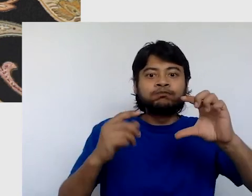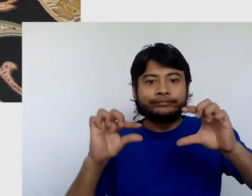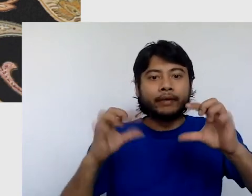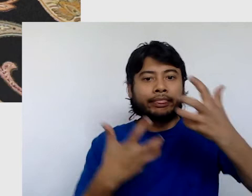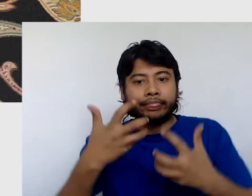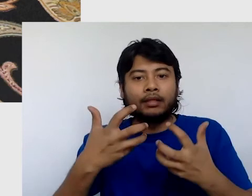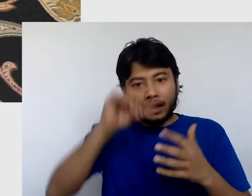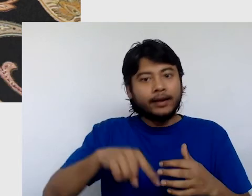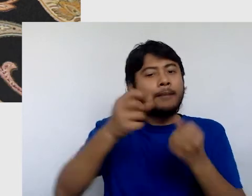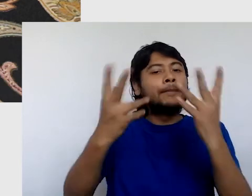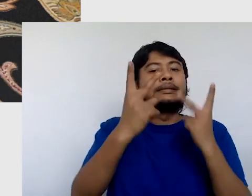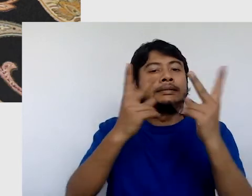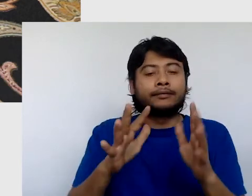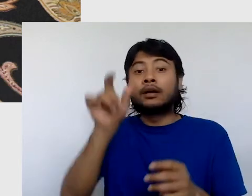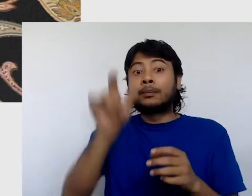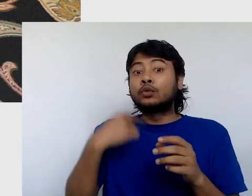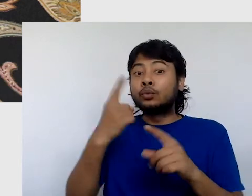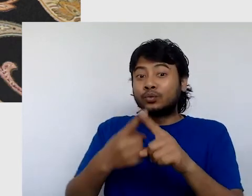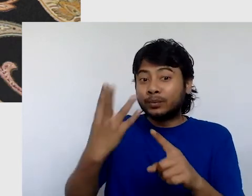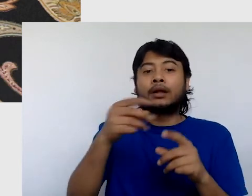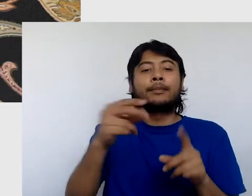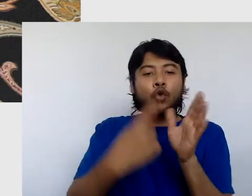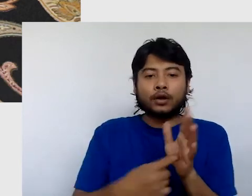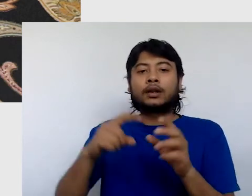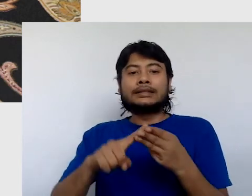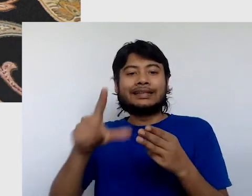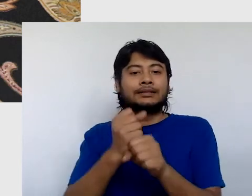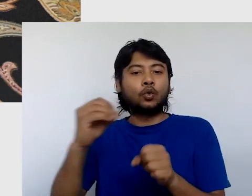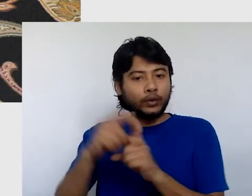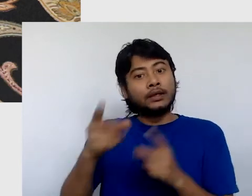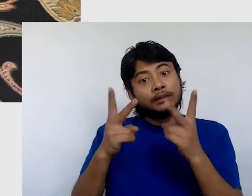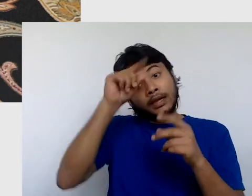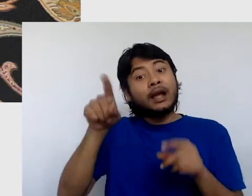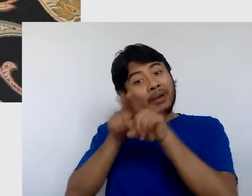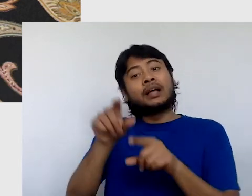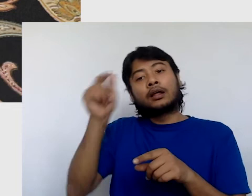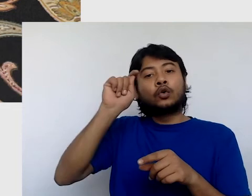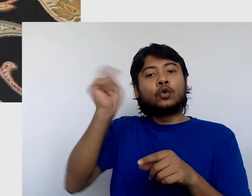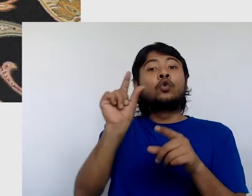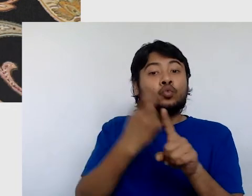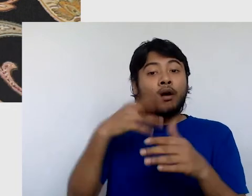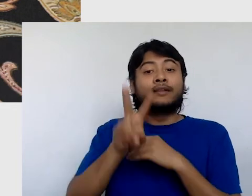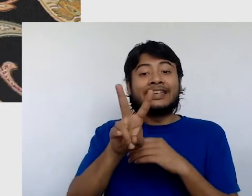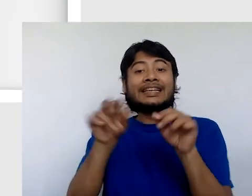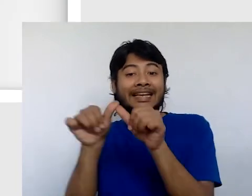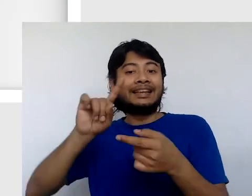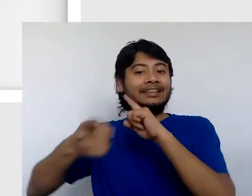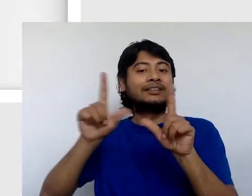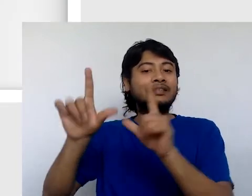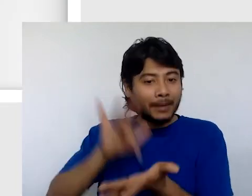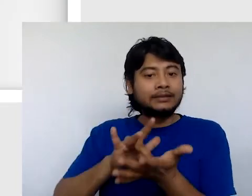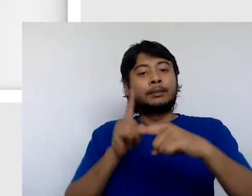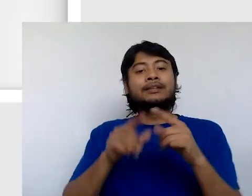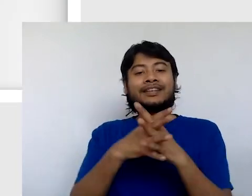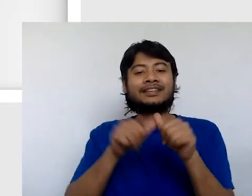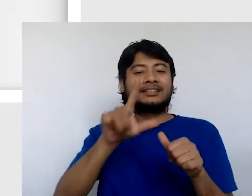notes that the case is similar with the Victoria and Albert Museum collection as well as the Wallace collection.